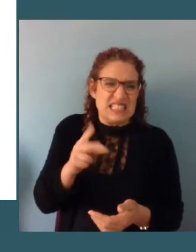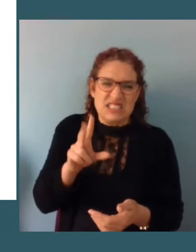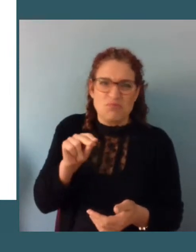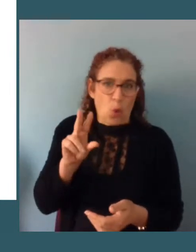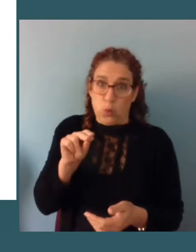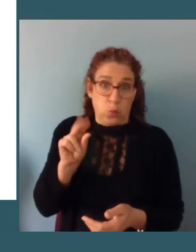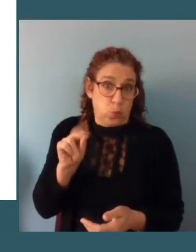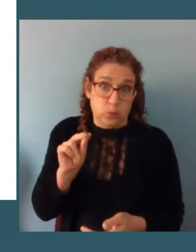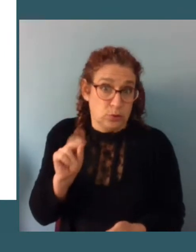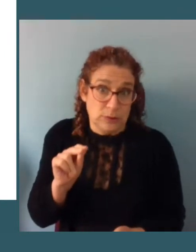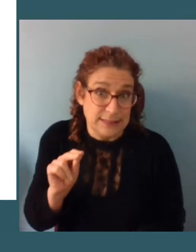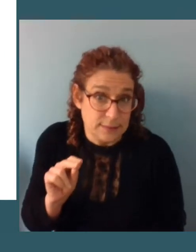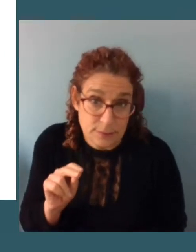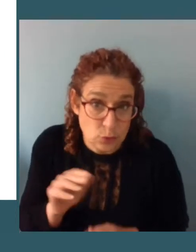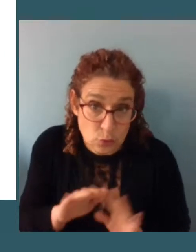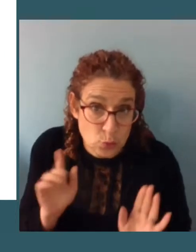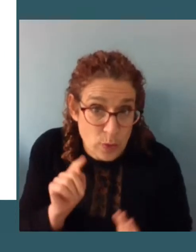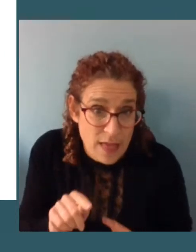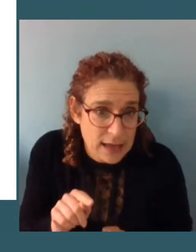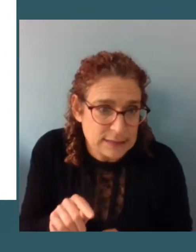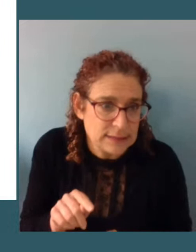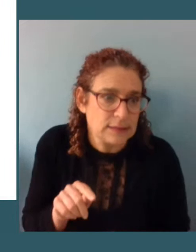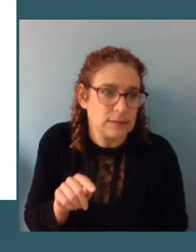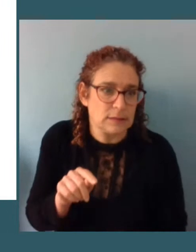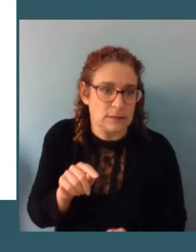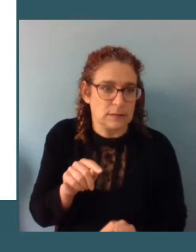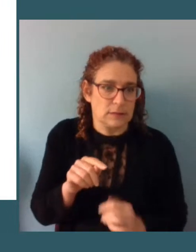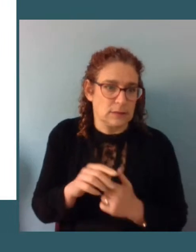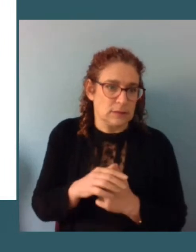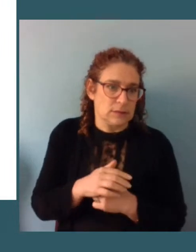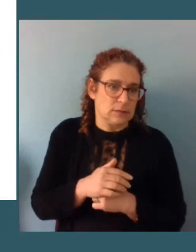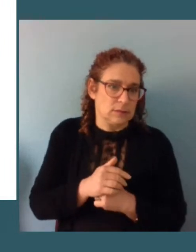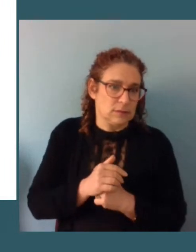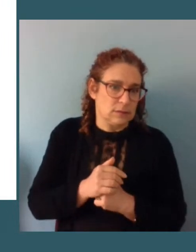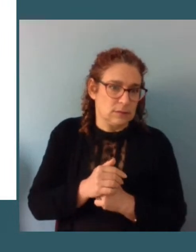So avoidance of soy protein,